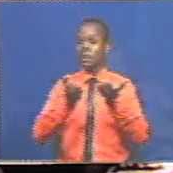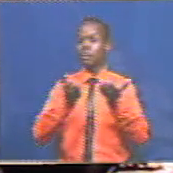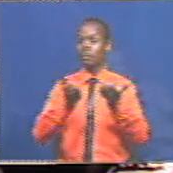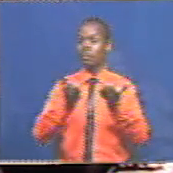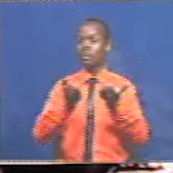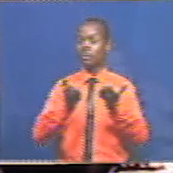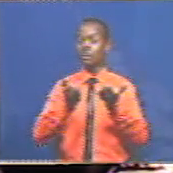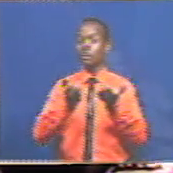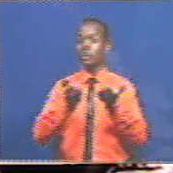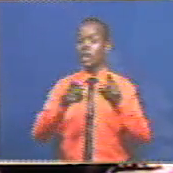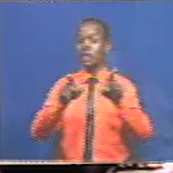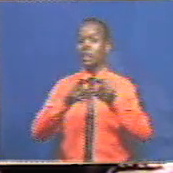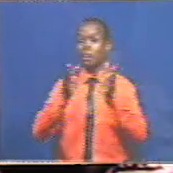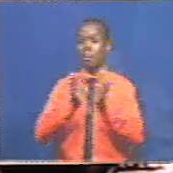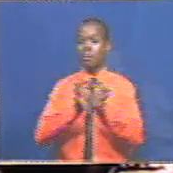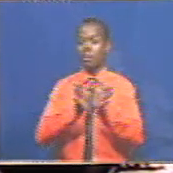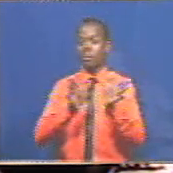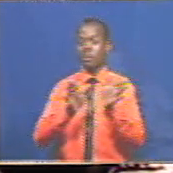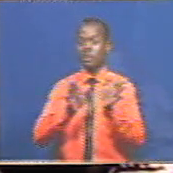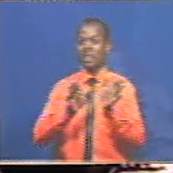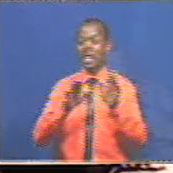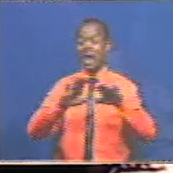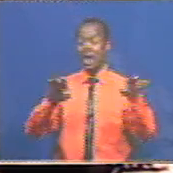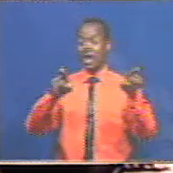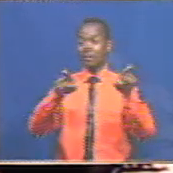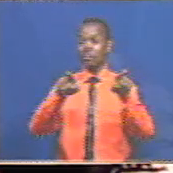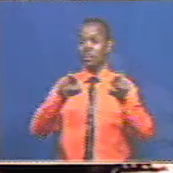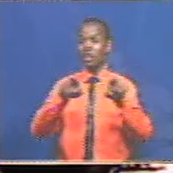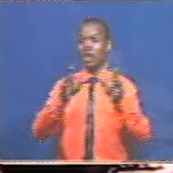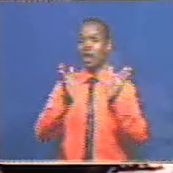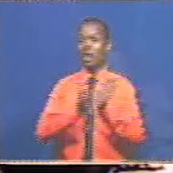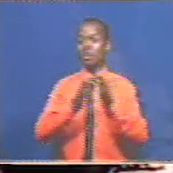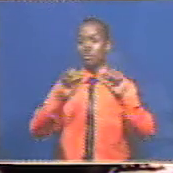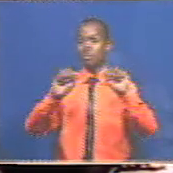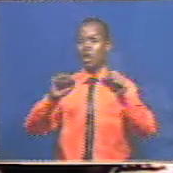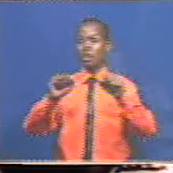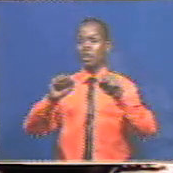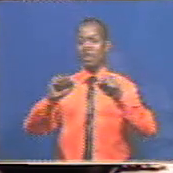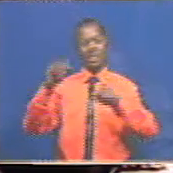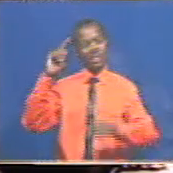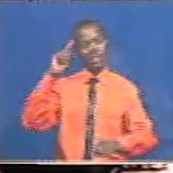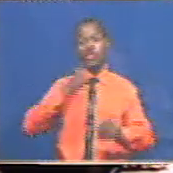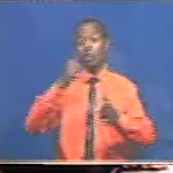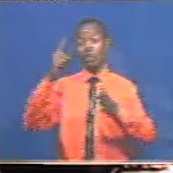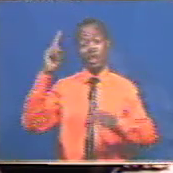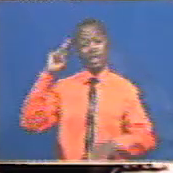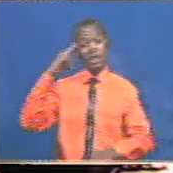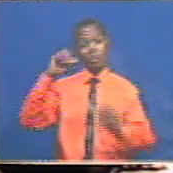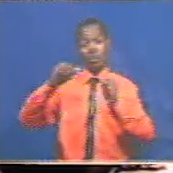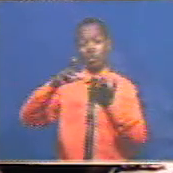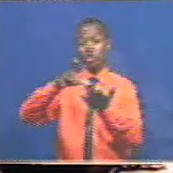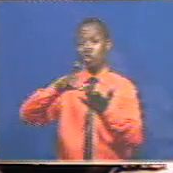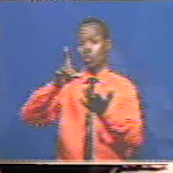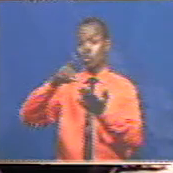also the public spaces and entertainment so I mean this is the issues to be discussed